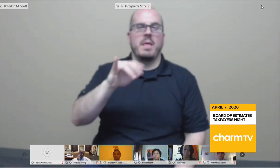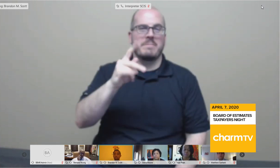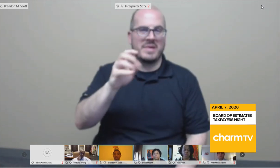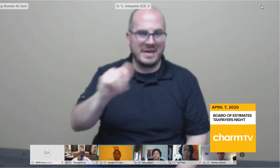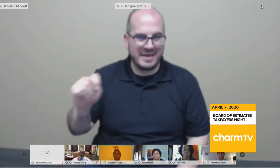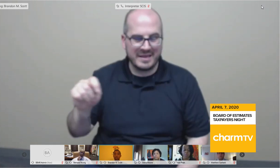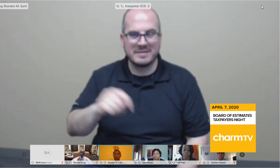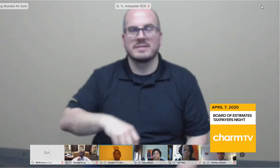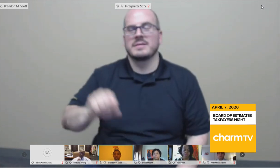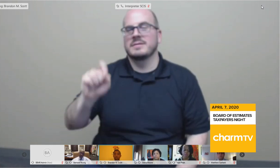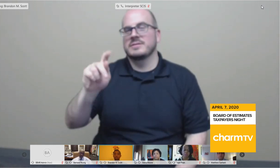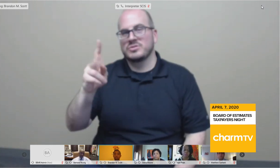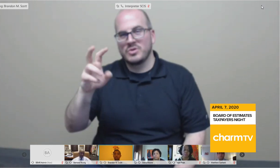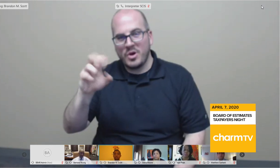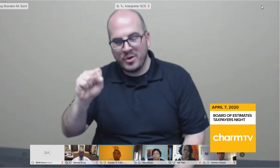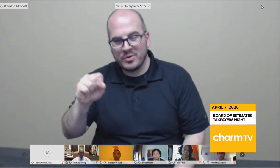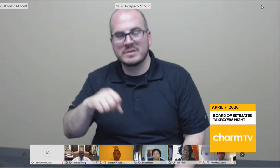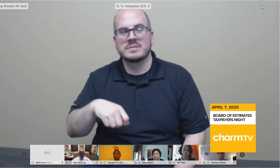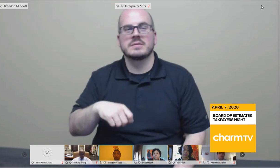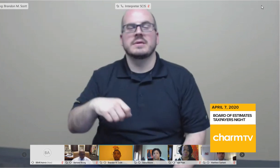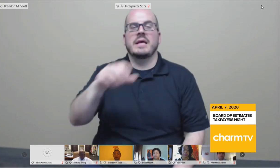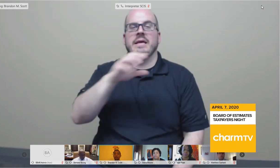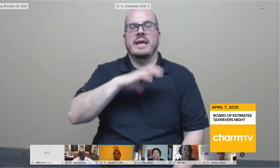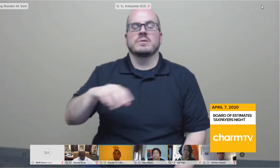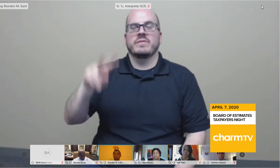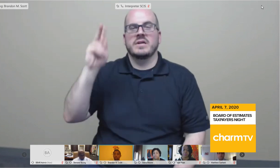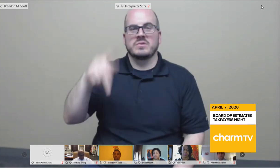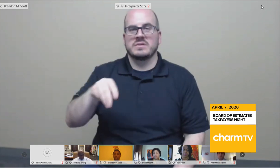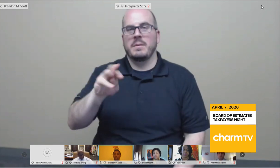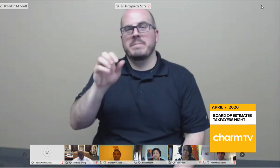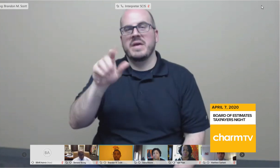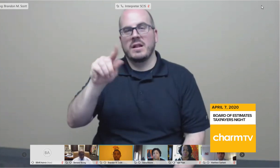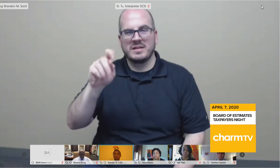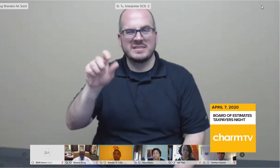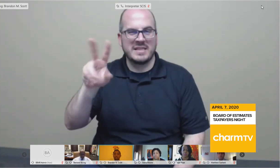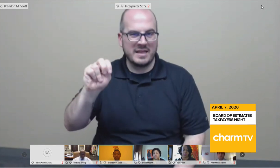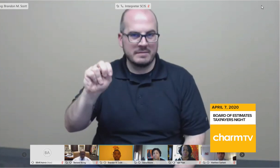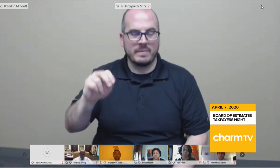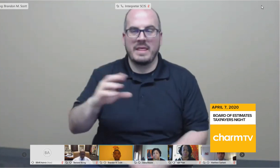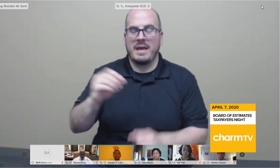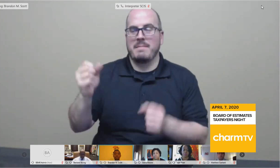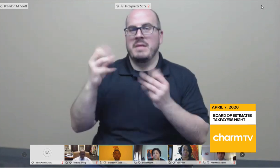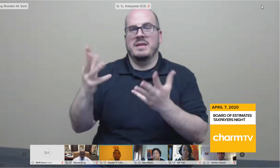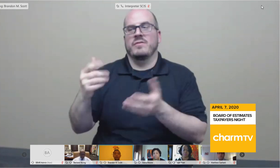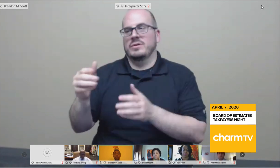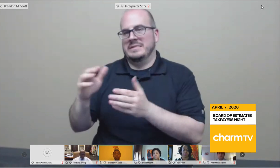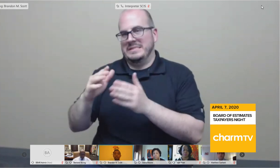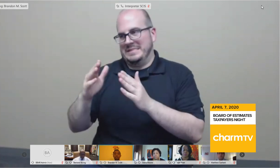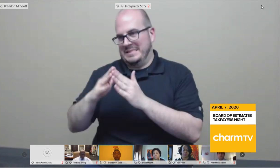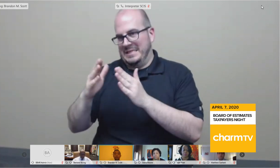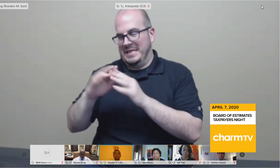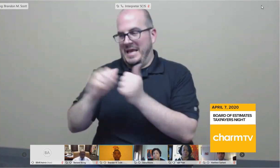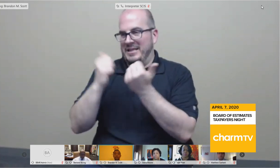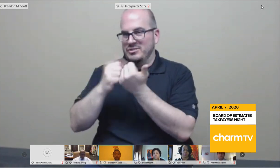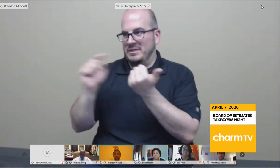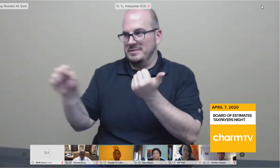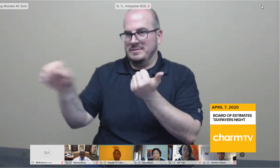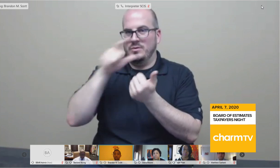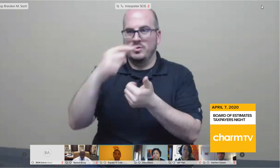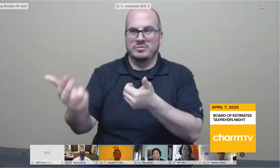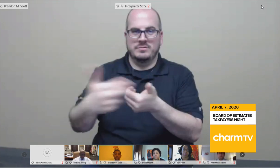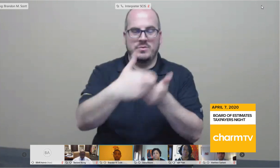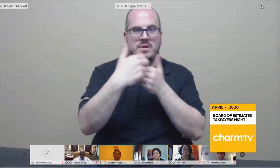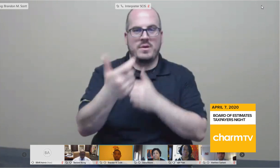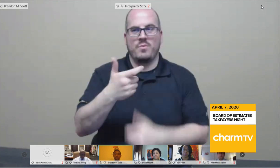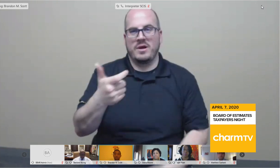Councilman Stokes, and Council Vice President Middleton, also with many of our city agency heads that are watching the council